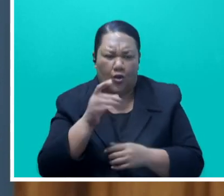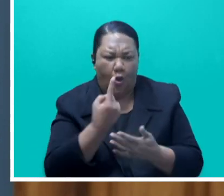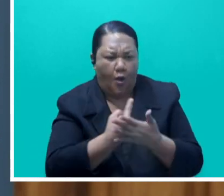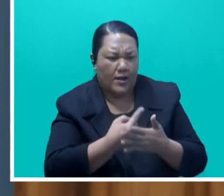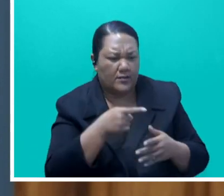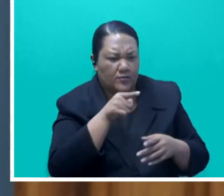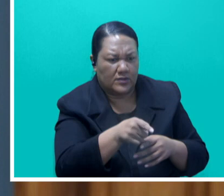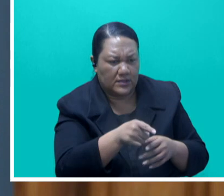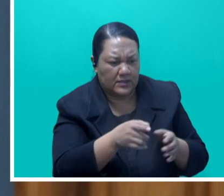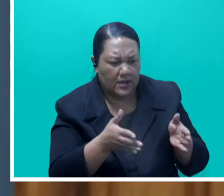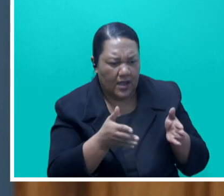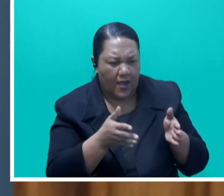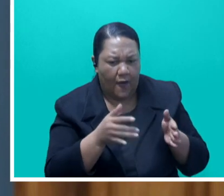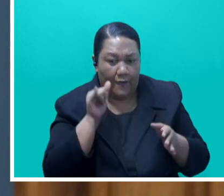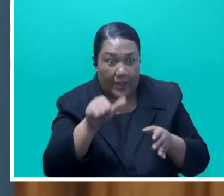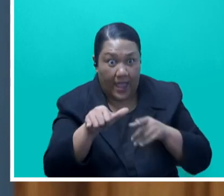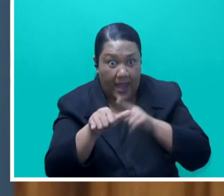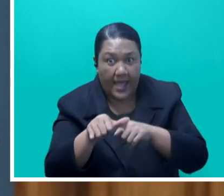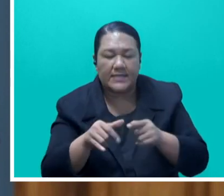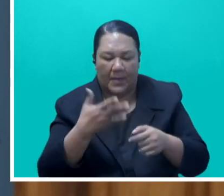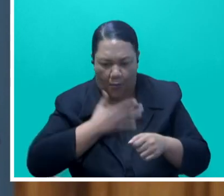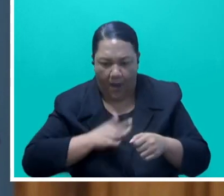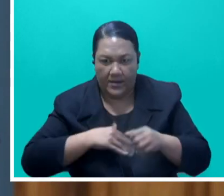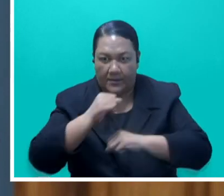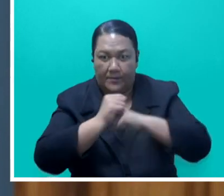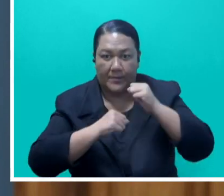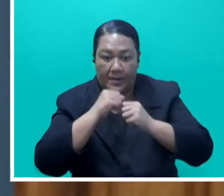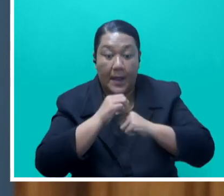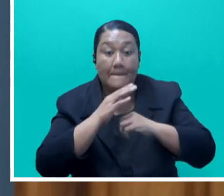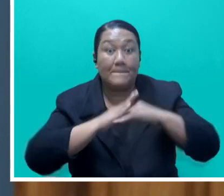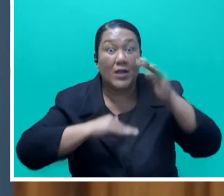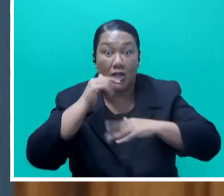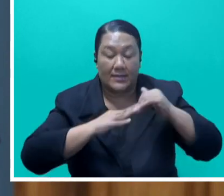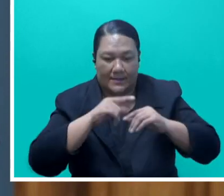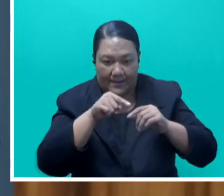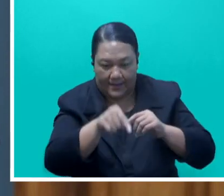leverage Fiji's position as a transshipment hub.